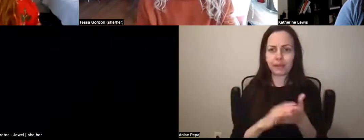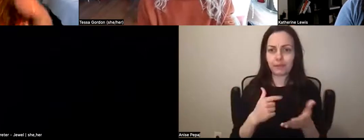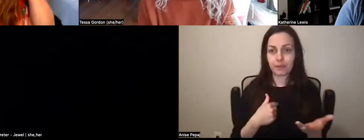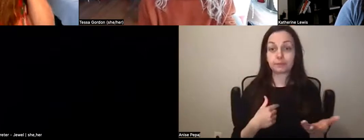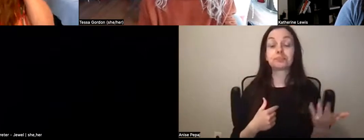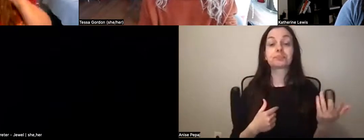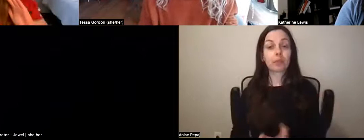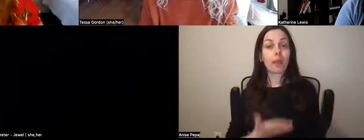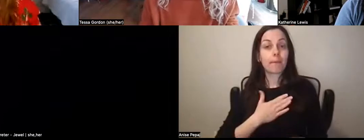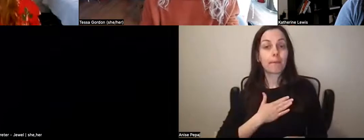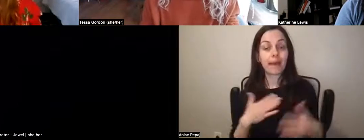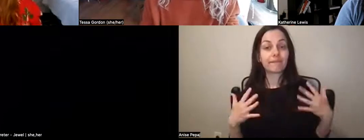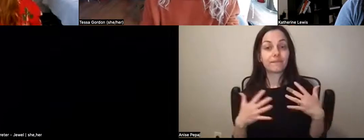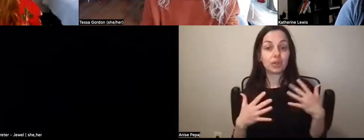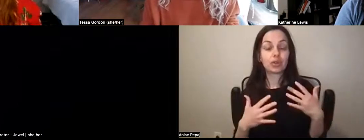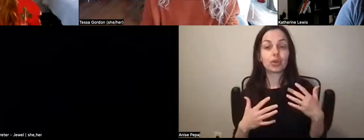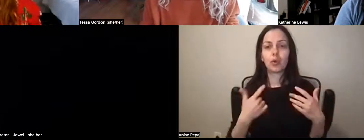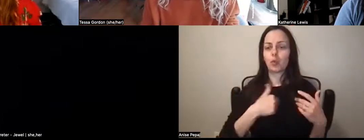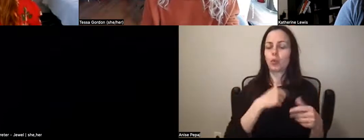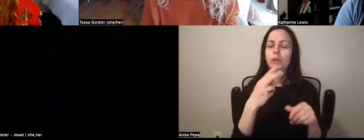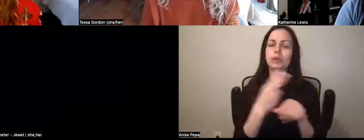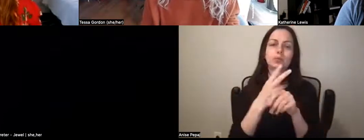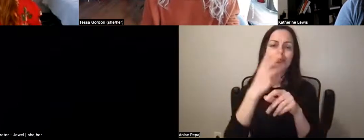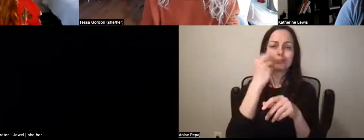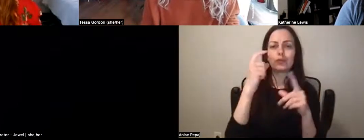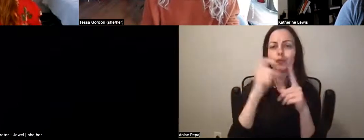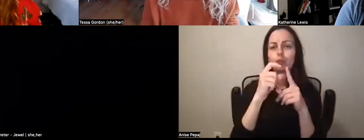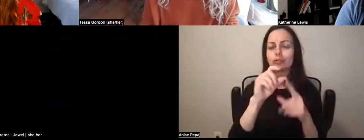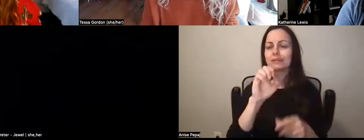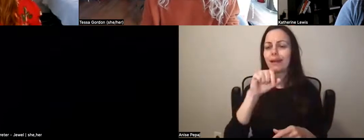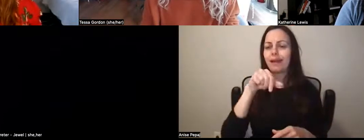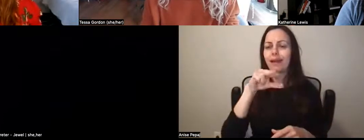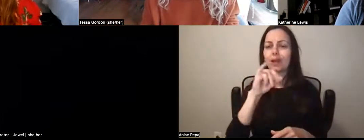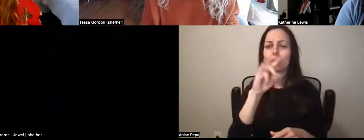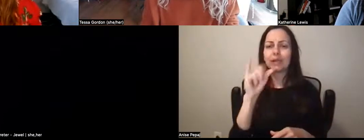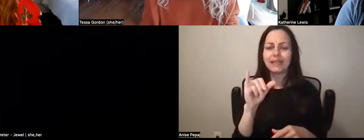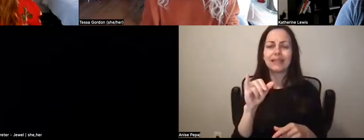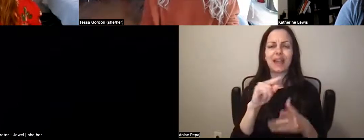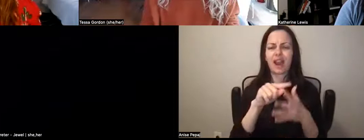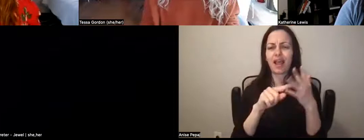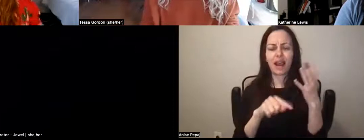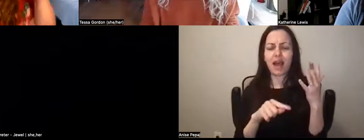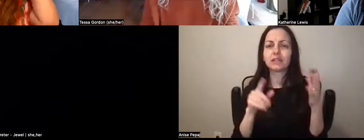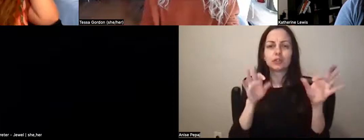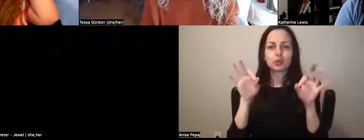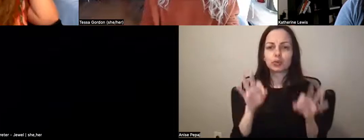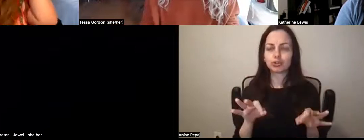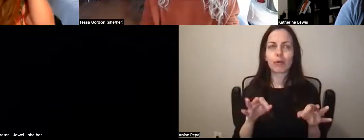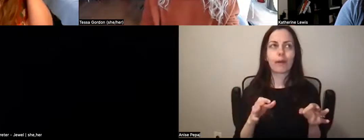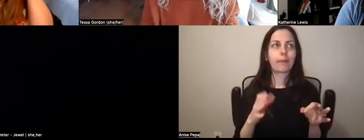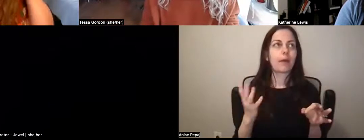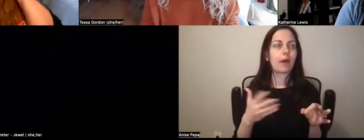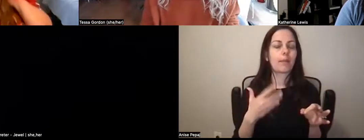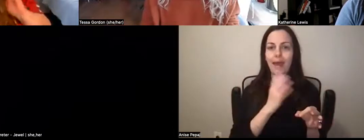that we've used all these beautiful words of equity and all these other things to describe